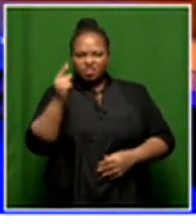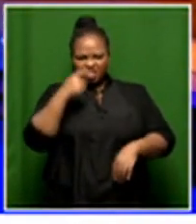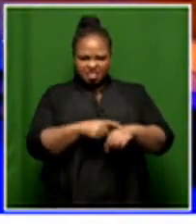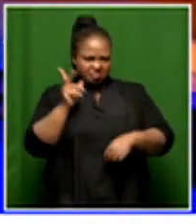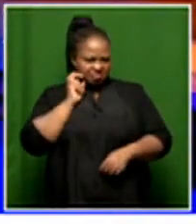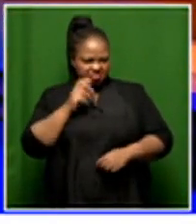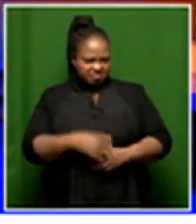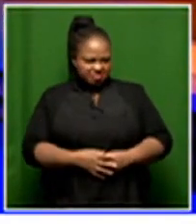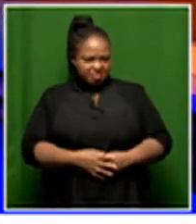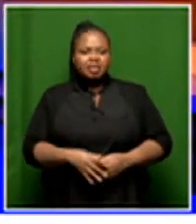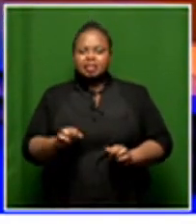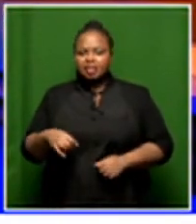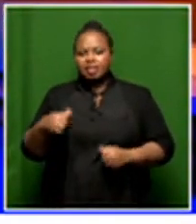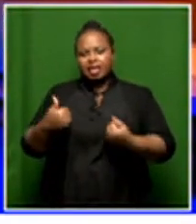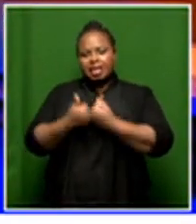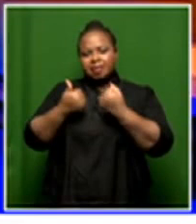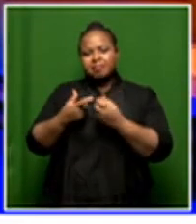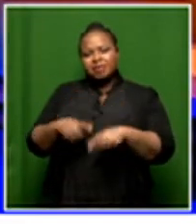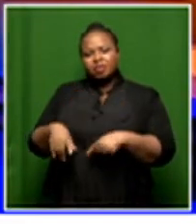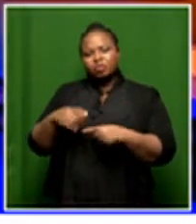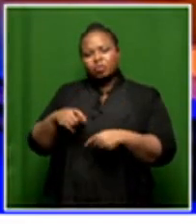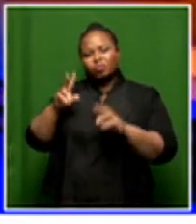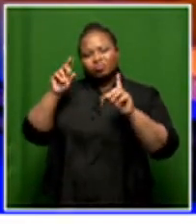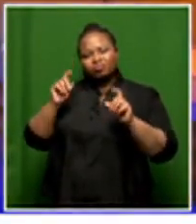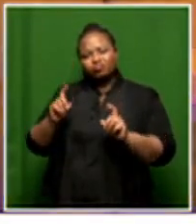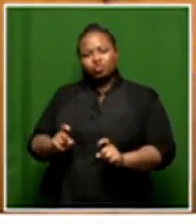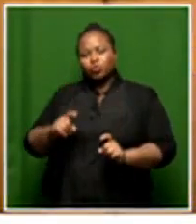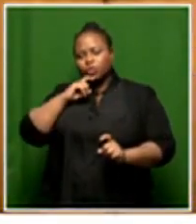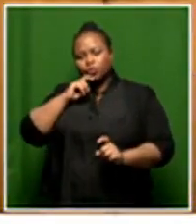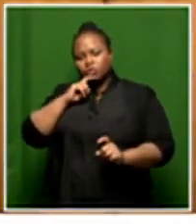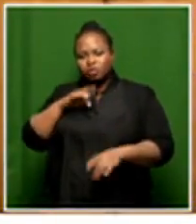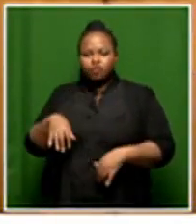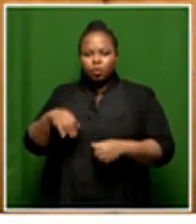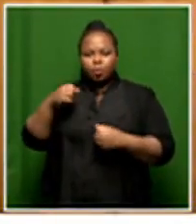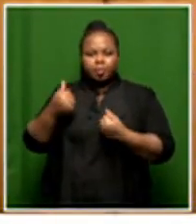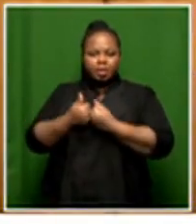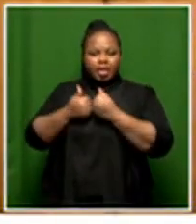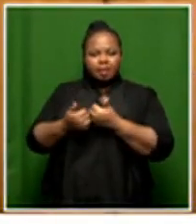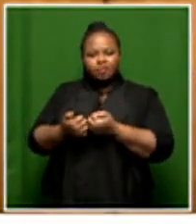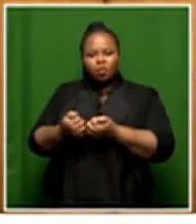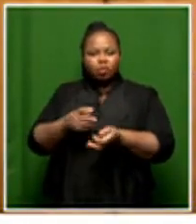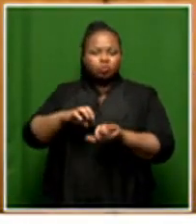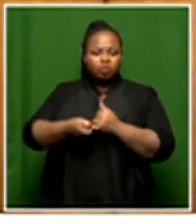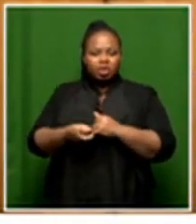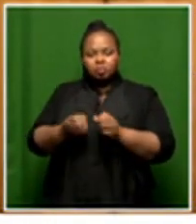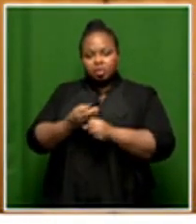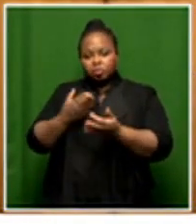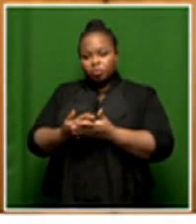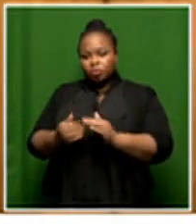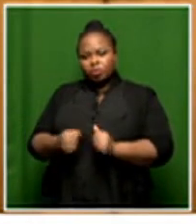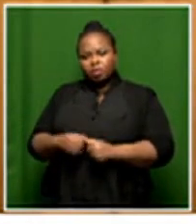Yeah, so gamification is essentially using some of the principles from game design in order to encourage